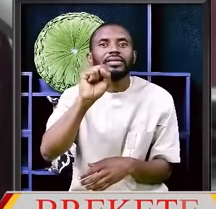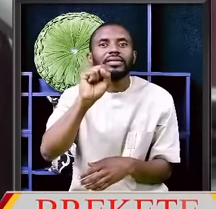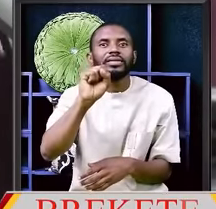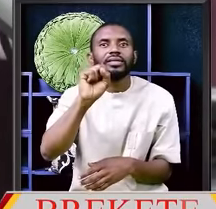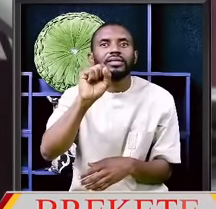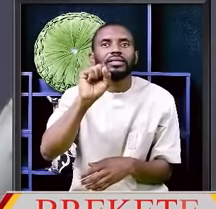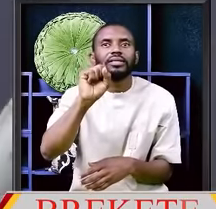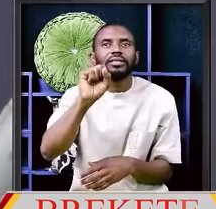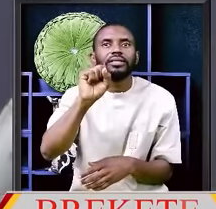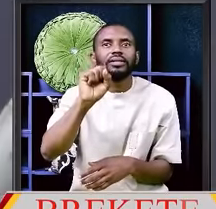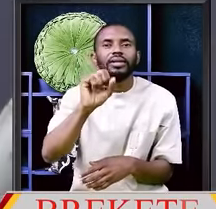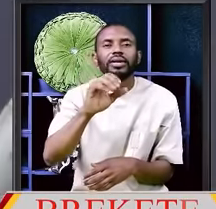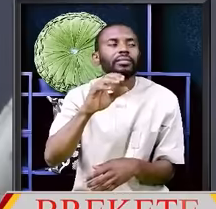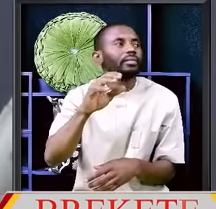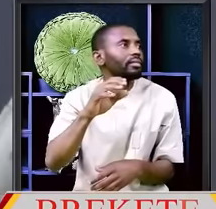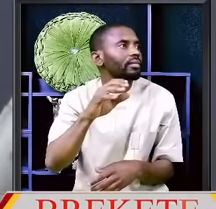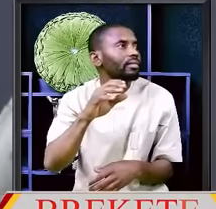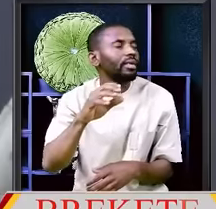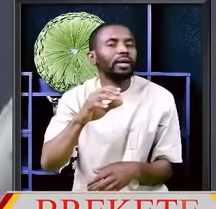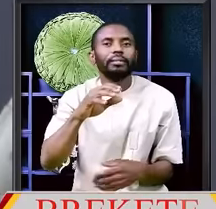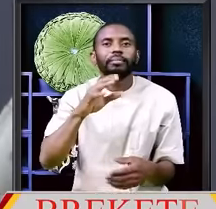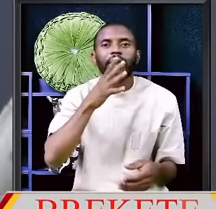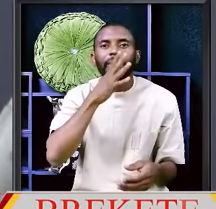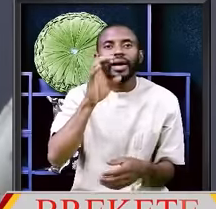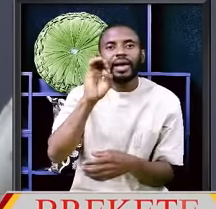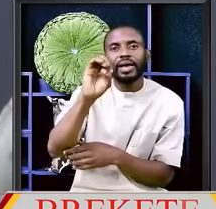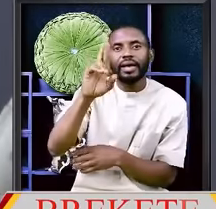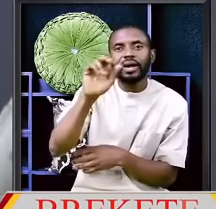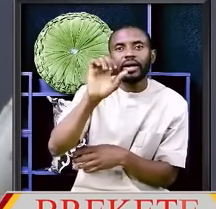Erasmus. Mama Erasmus. Yes, sir. Mama Erasmus.